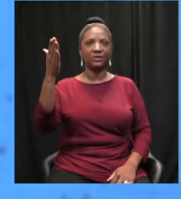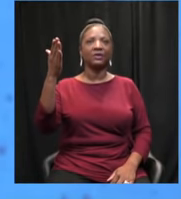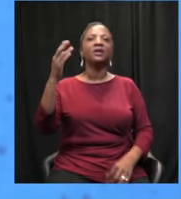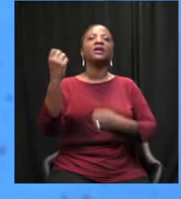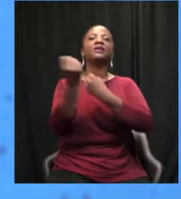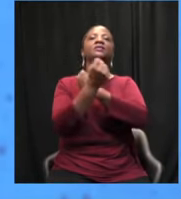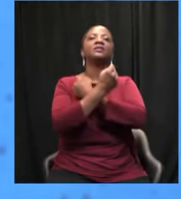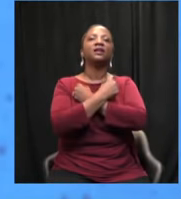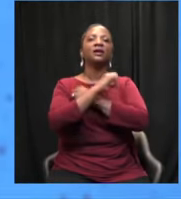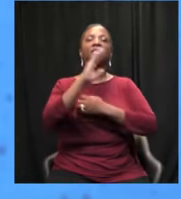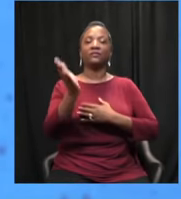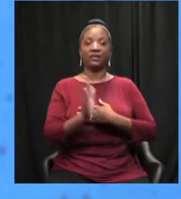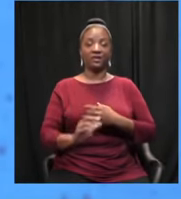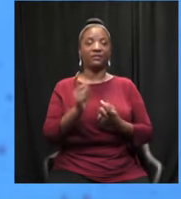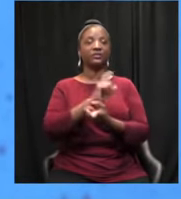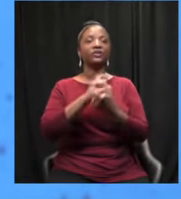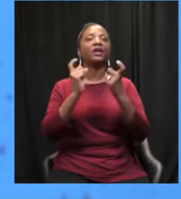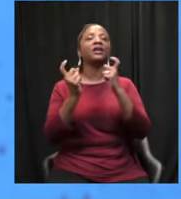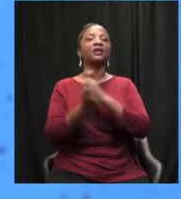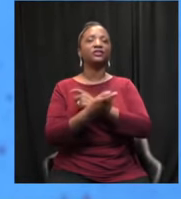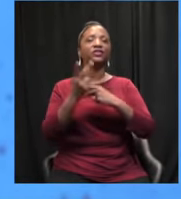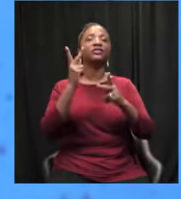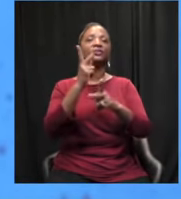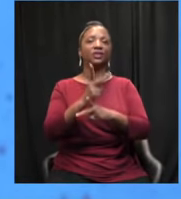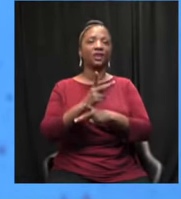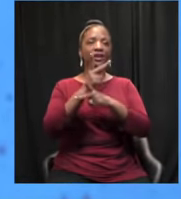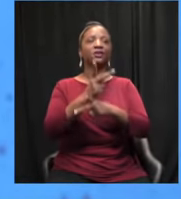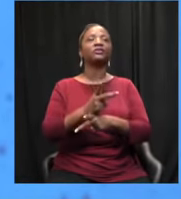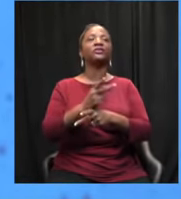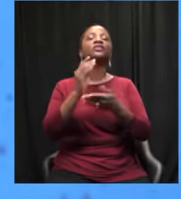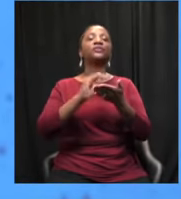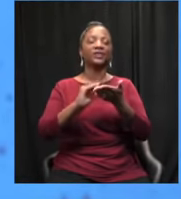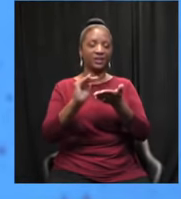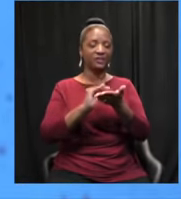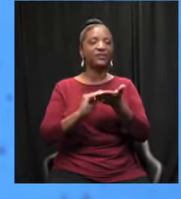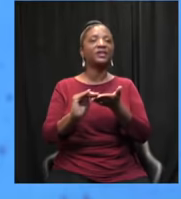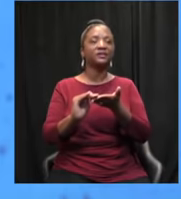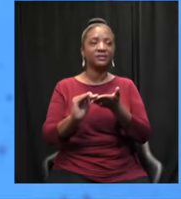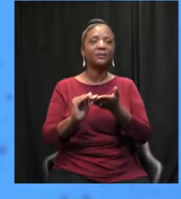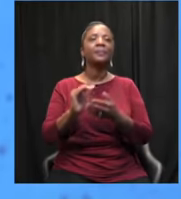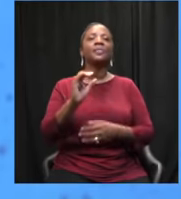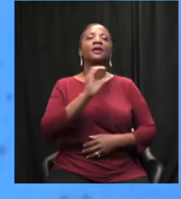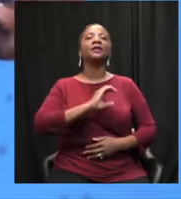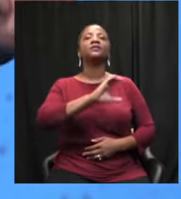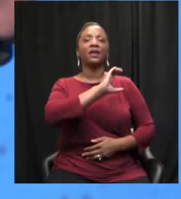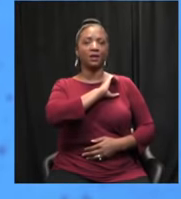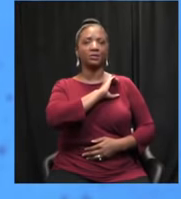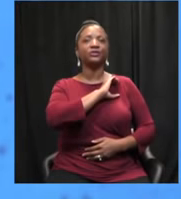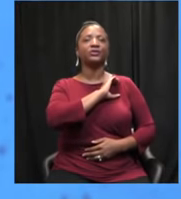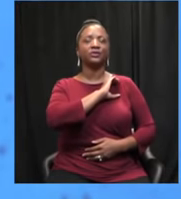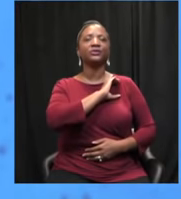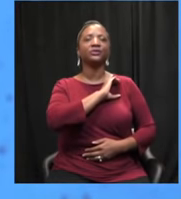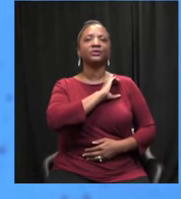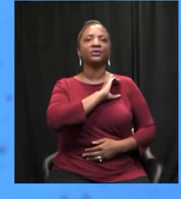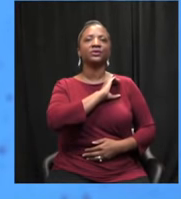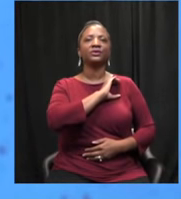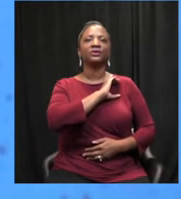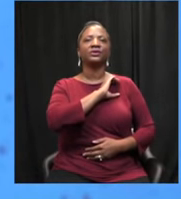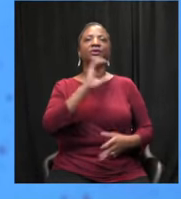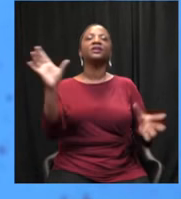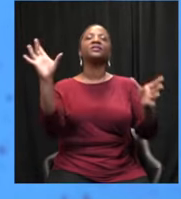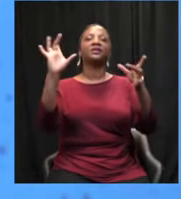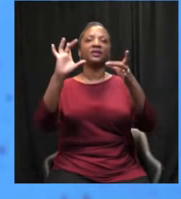care doesn't change. His forgiveness doesn't change. His character doesn't change. His reach doesn't change.